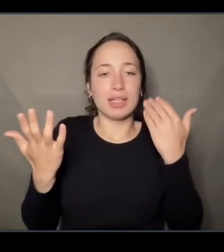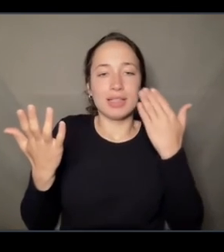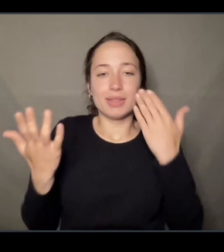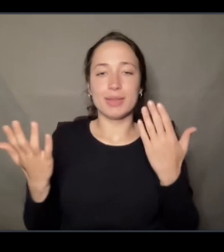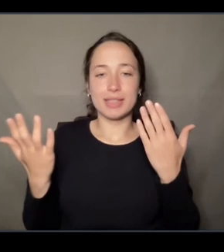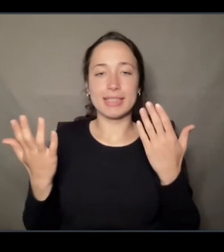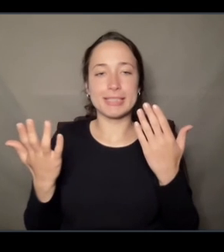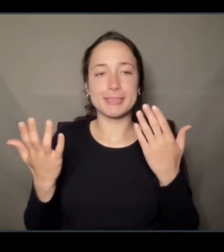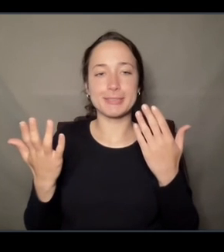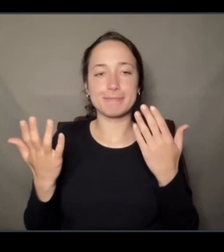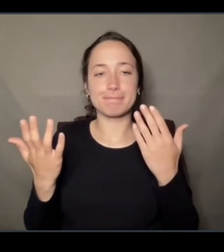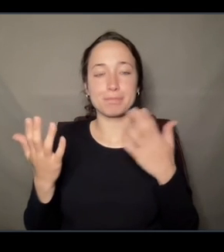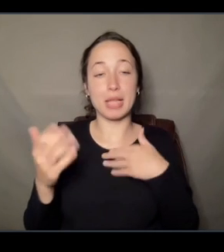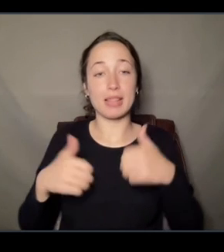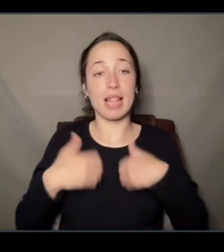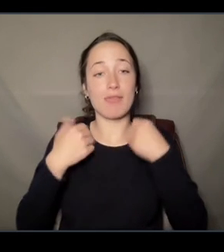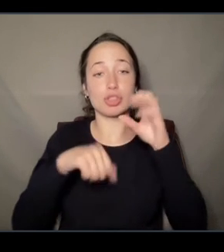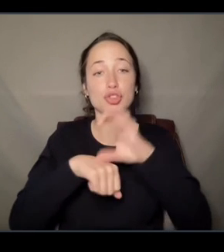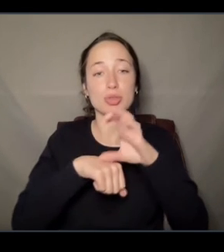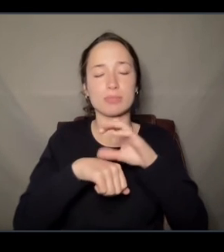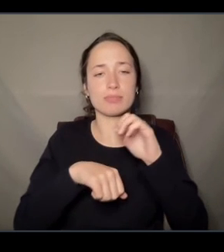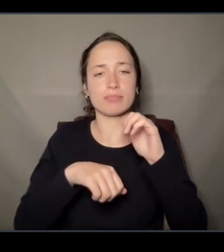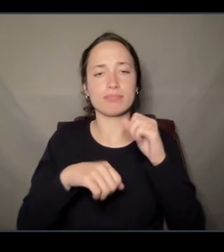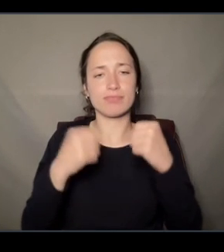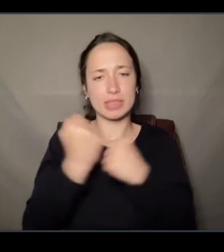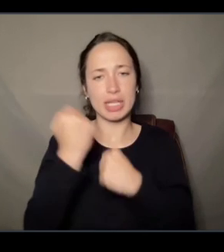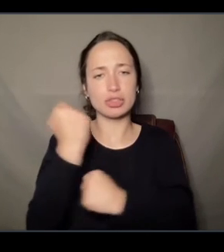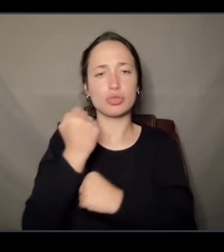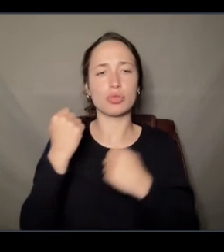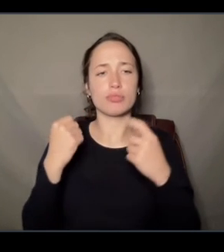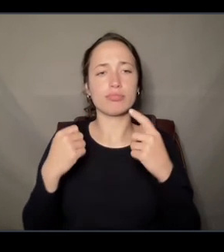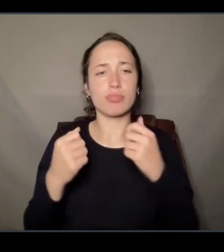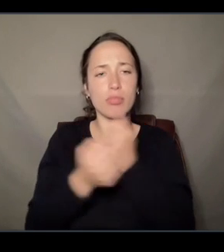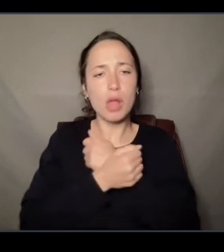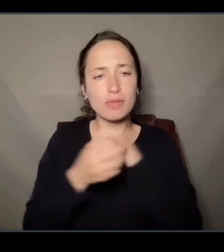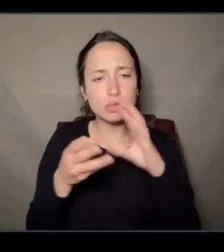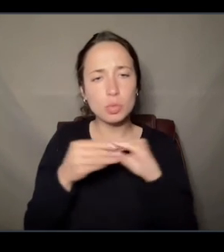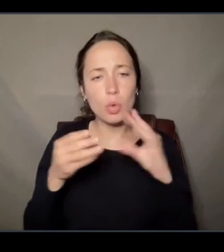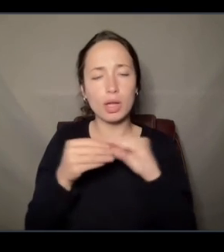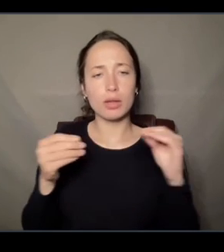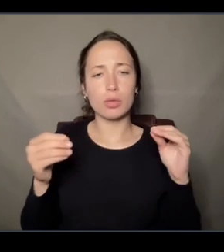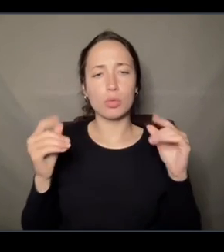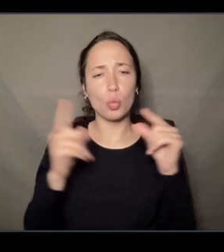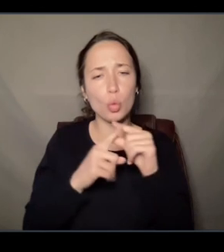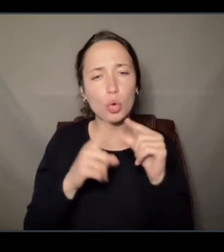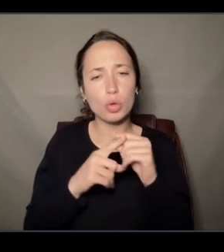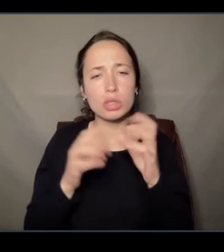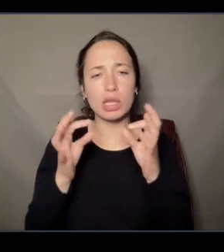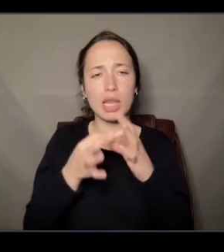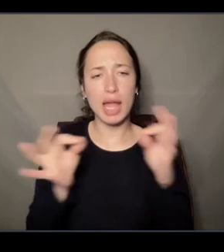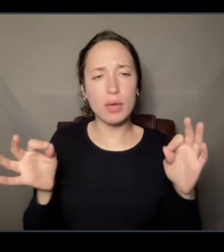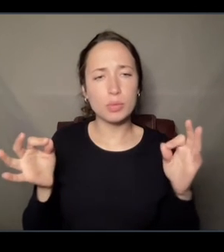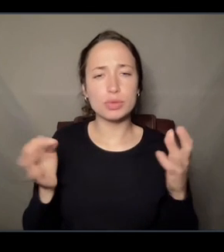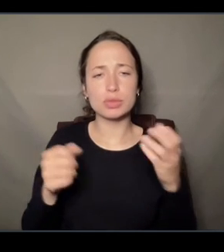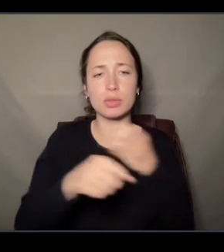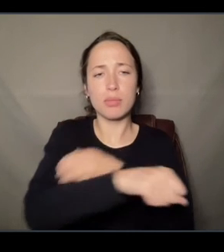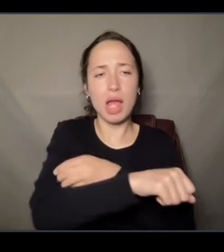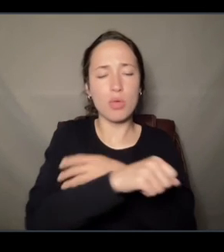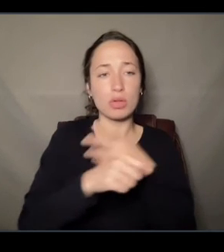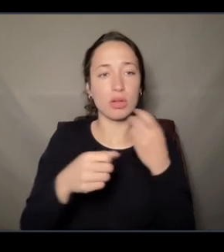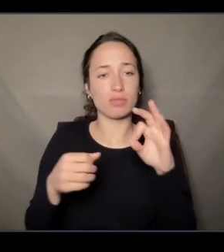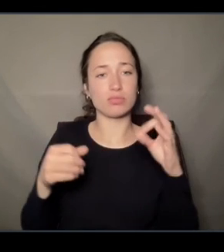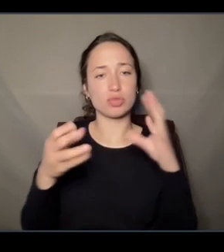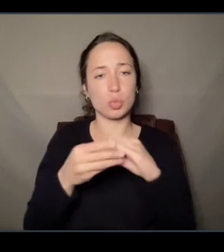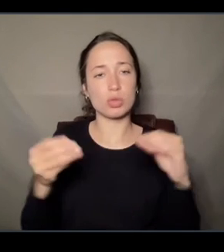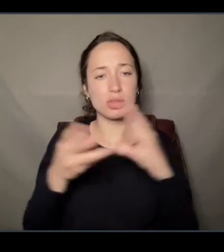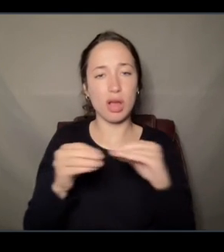that my life in the church was foundational to me loving stories and words and language and the power of